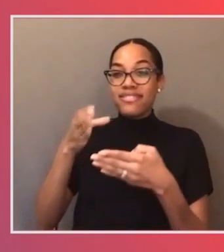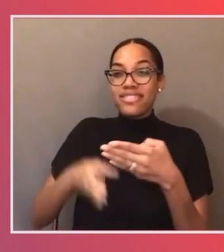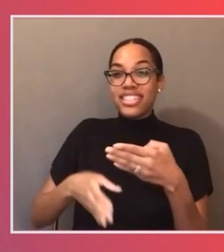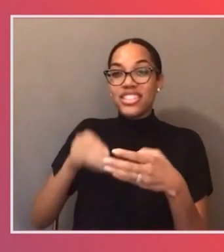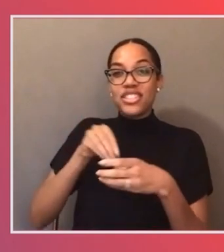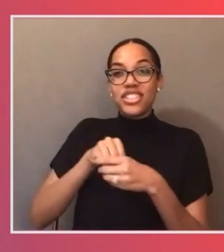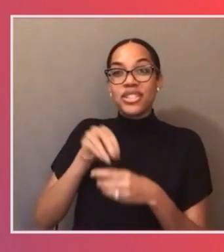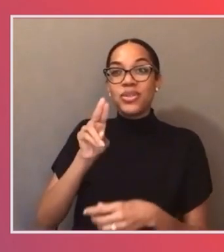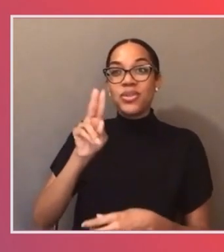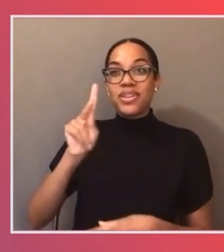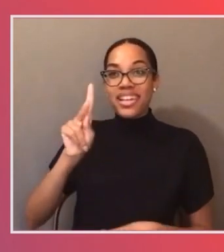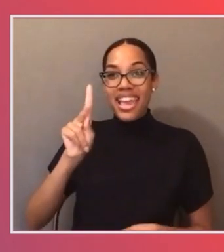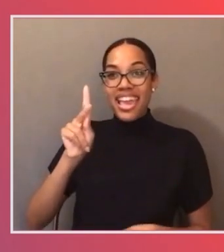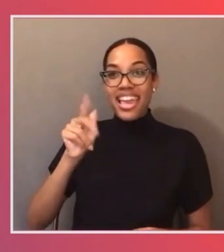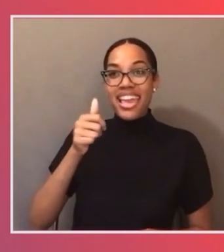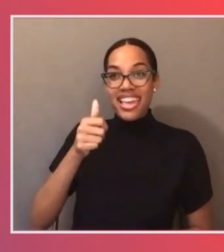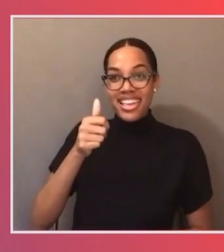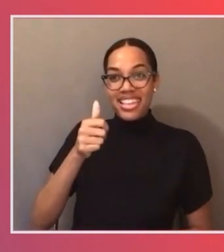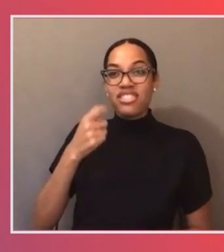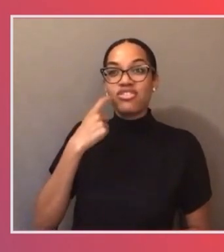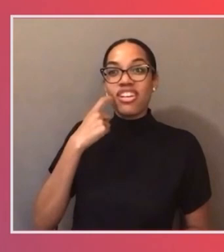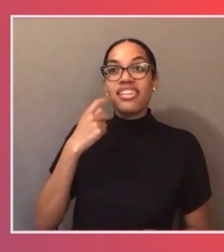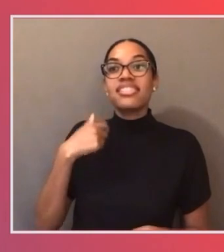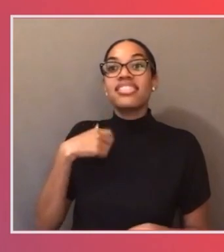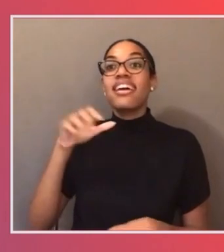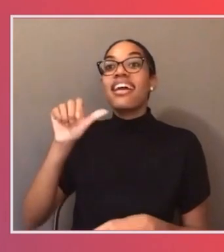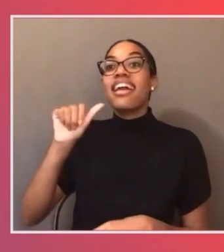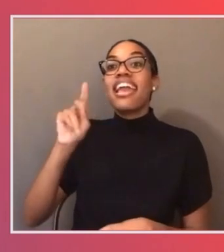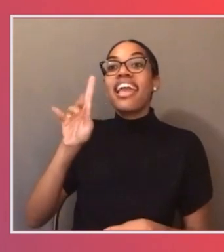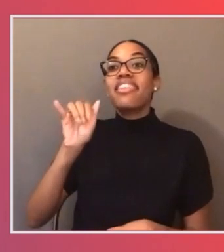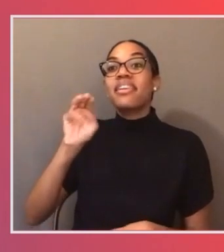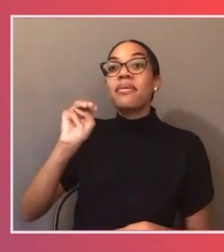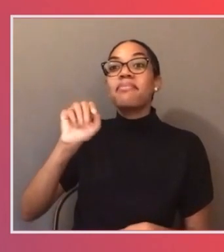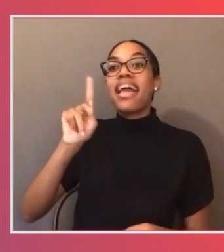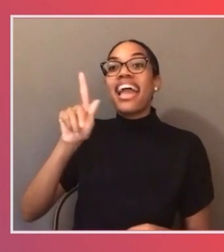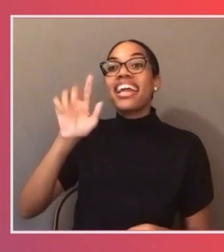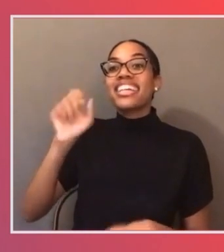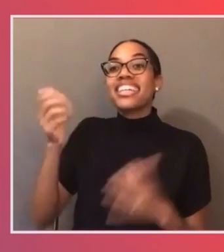Anthony Mackie is here. He's on our team.